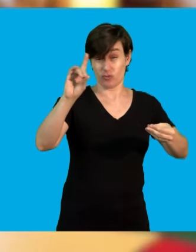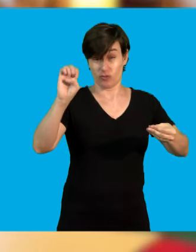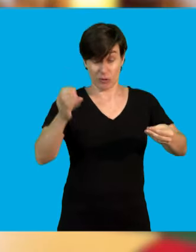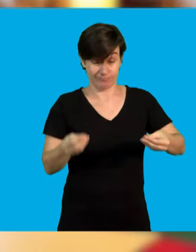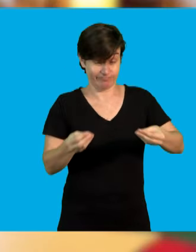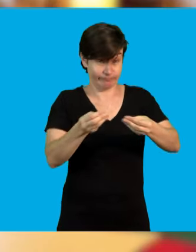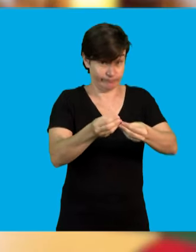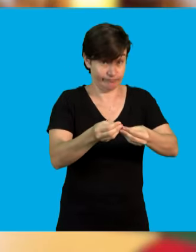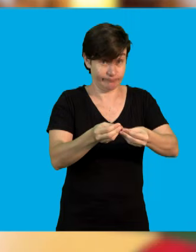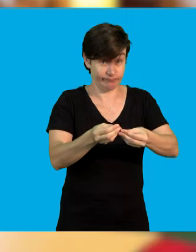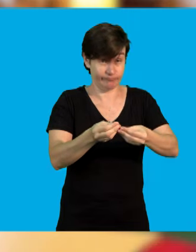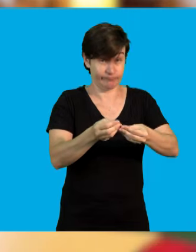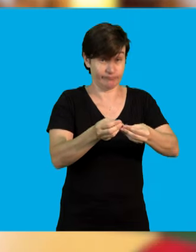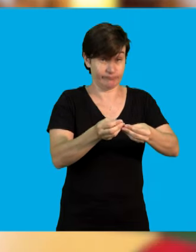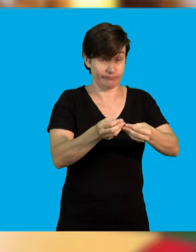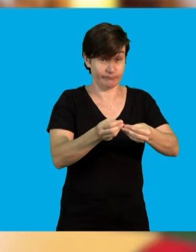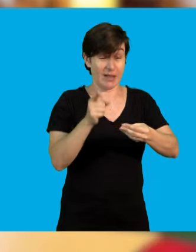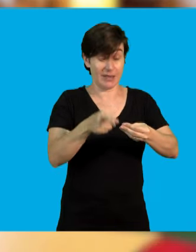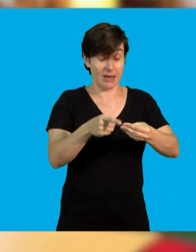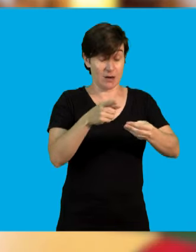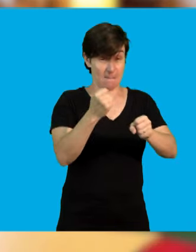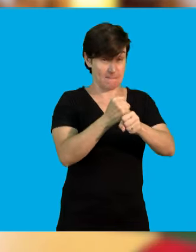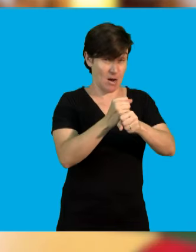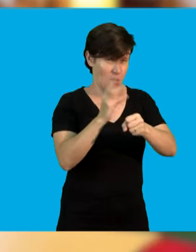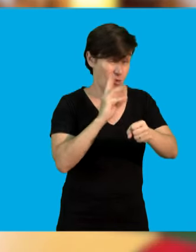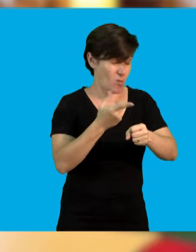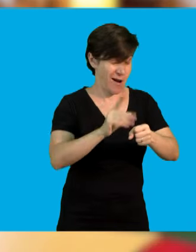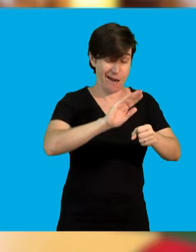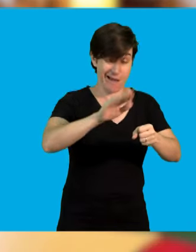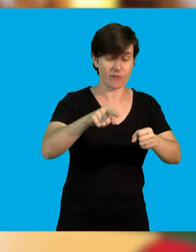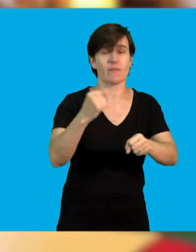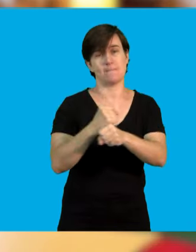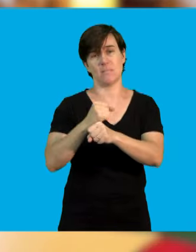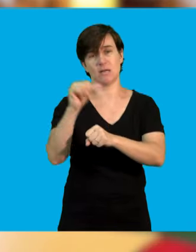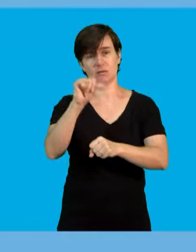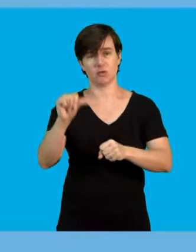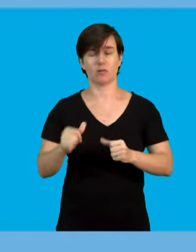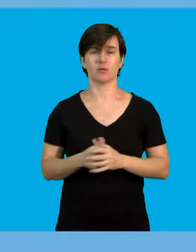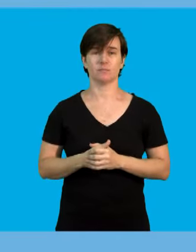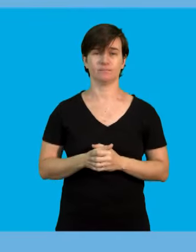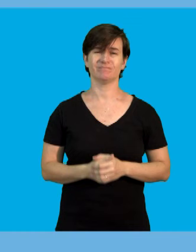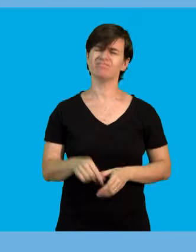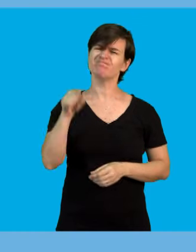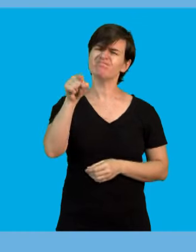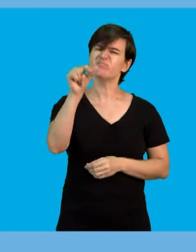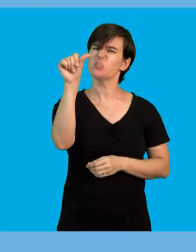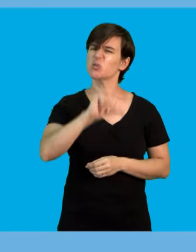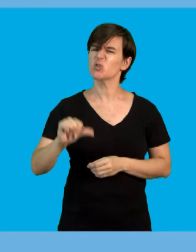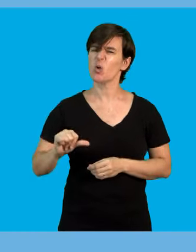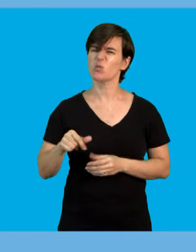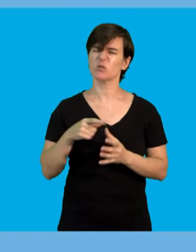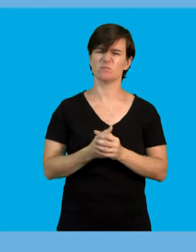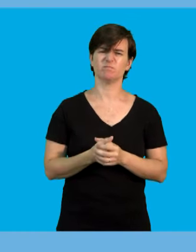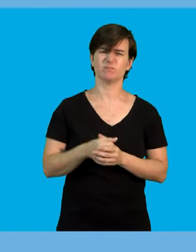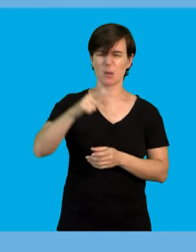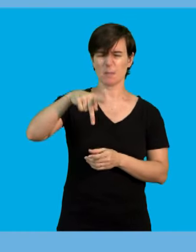the remainder, after the donation, the remainder is going to be forming the salt. Now this particular salt, the strength or the pH